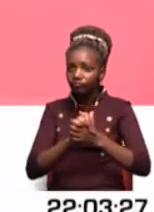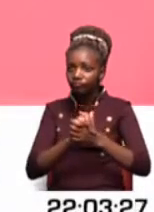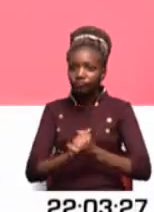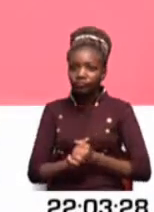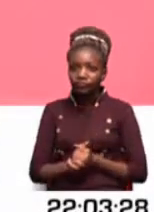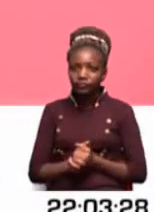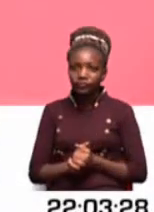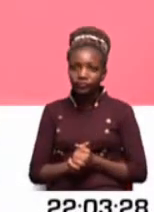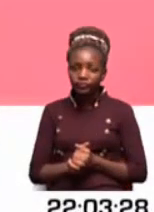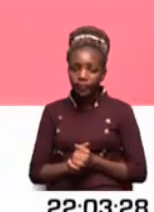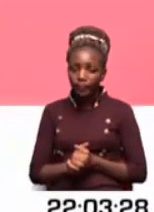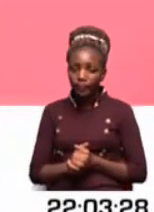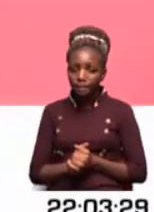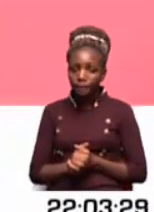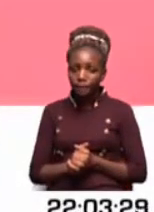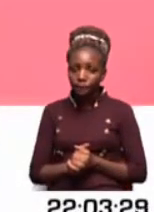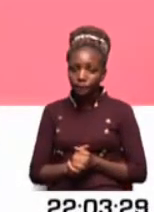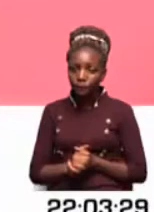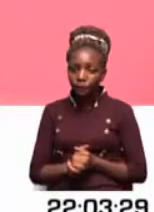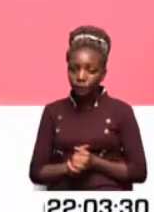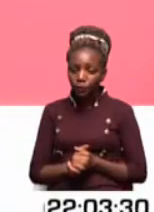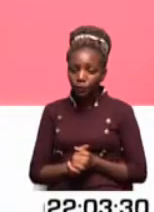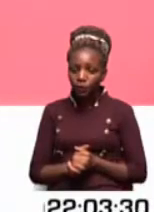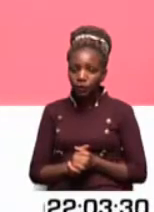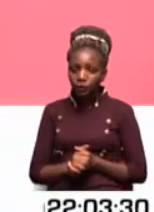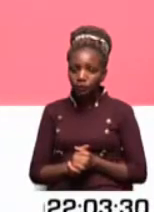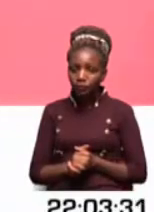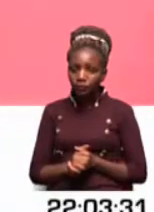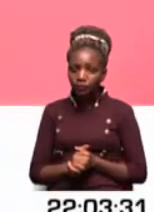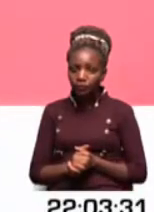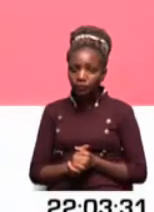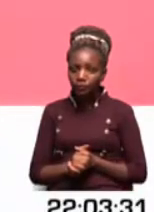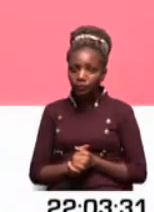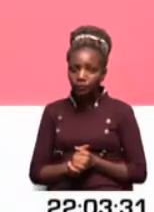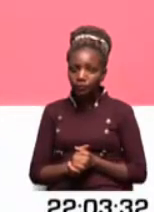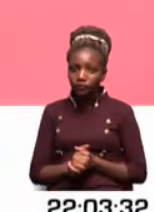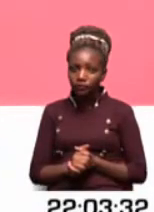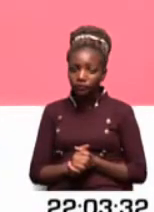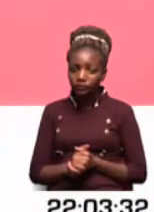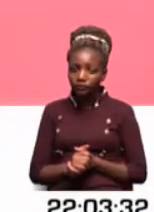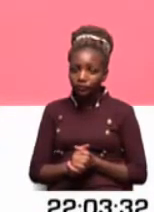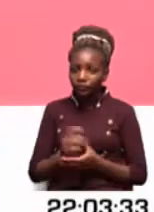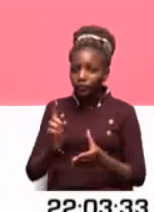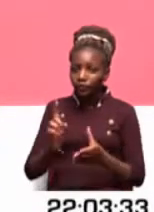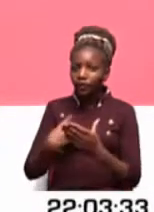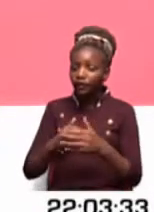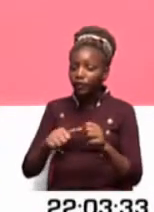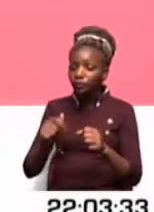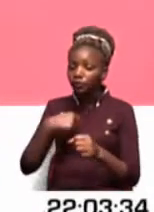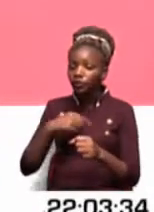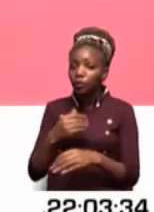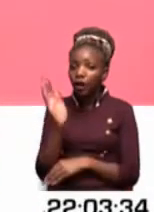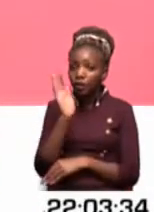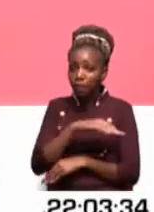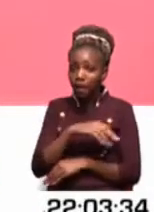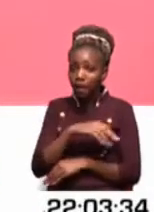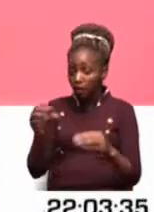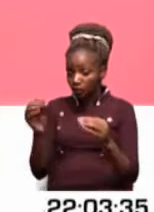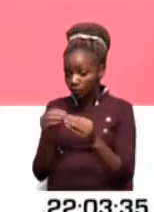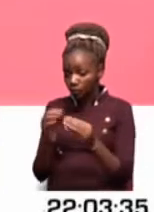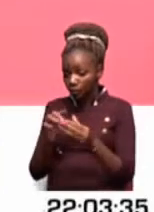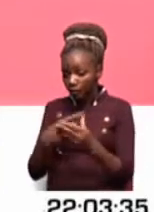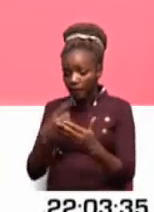two people. It's bigger than, you know, them, and it's about the common mwananchi. And let's get back to round the table and just talk about the